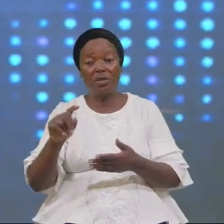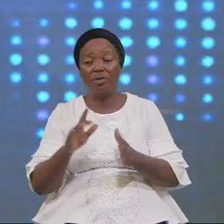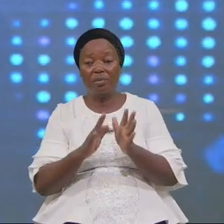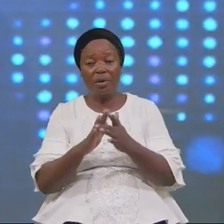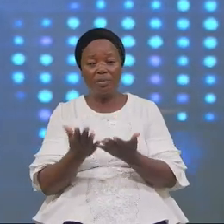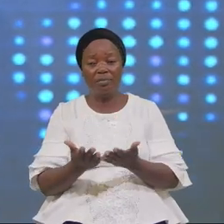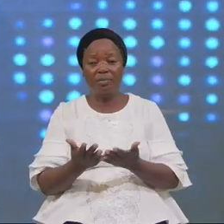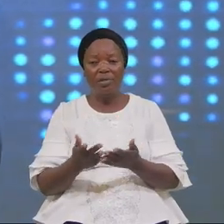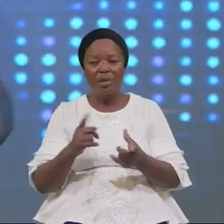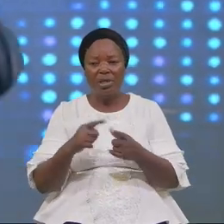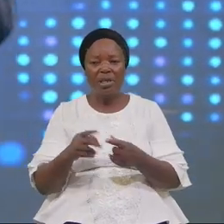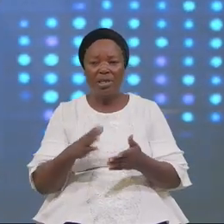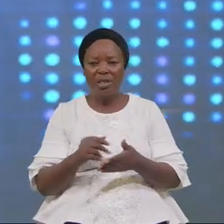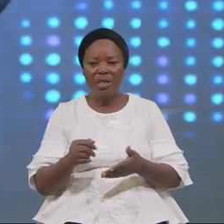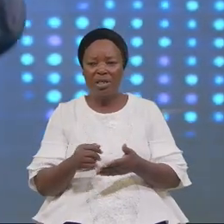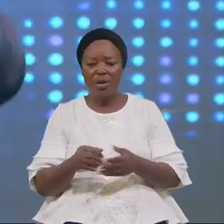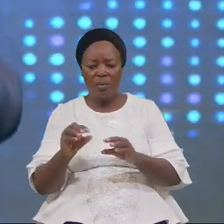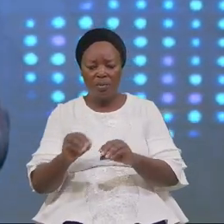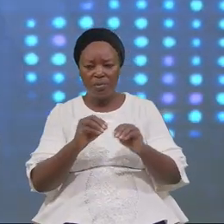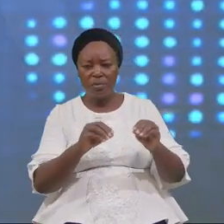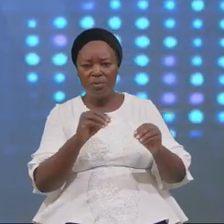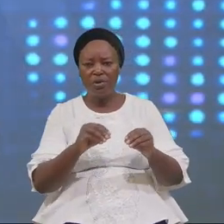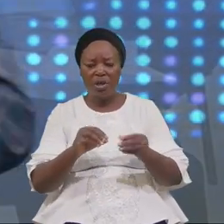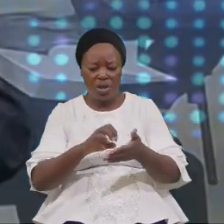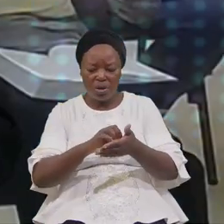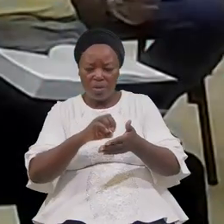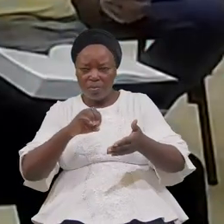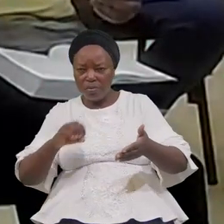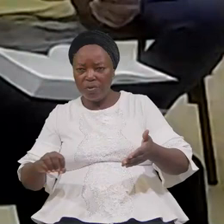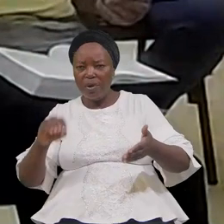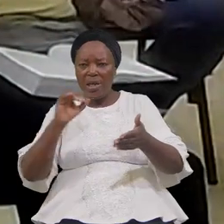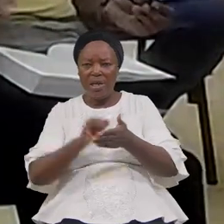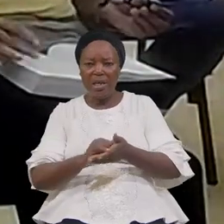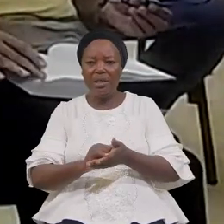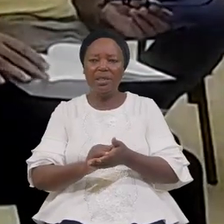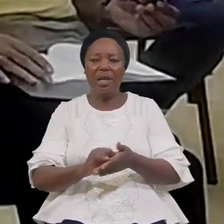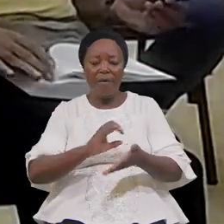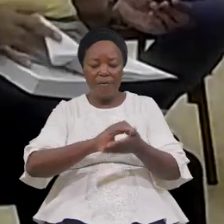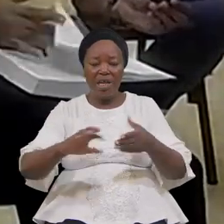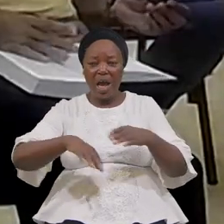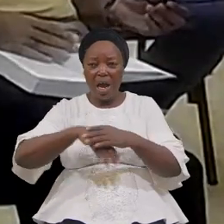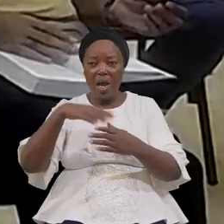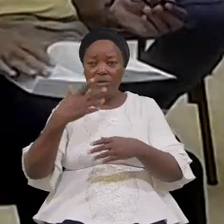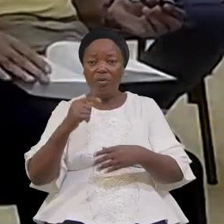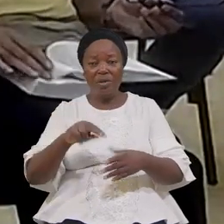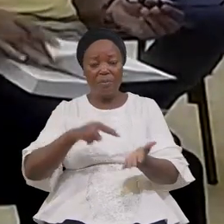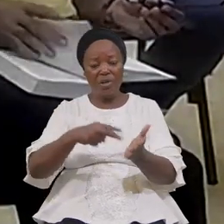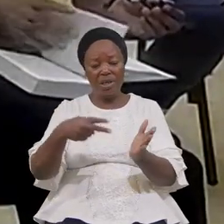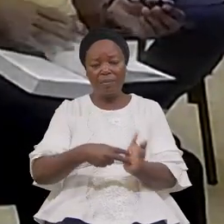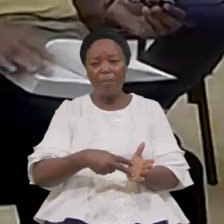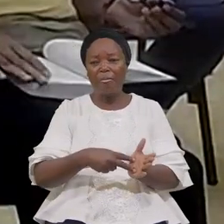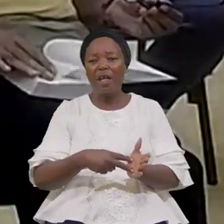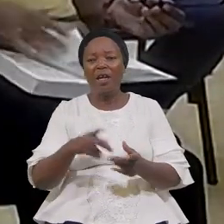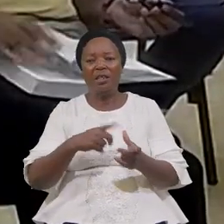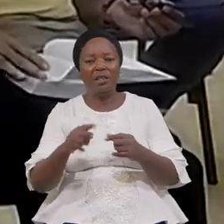pull that verse out of its context. And the Lord was talking to his